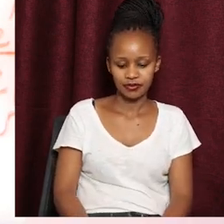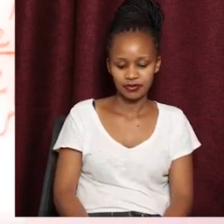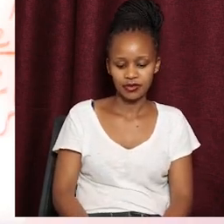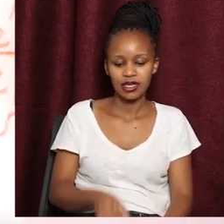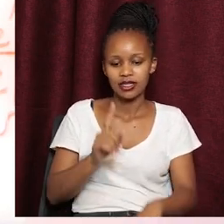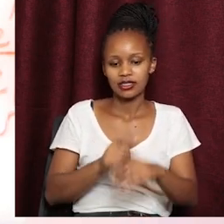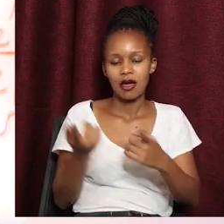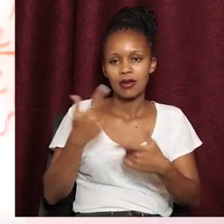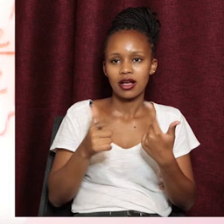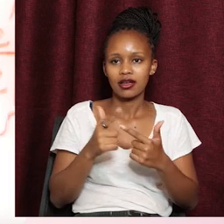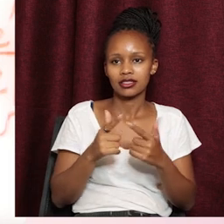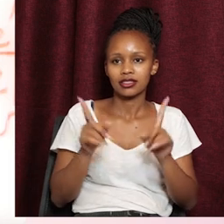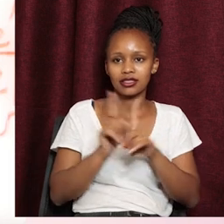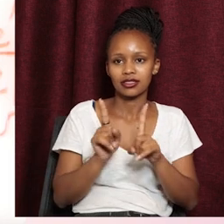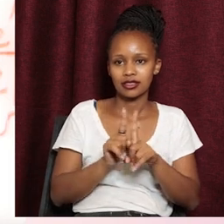both old,